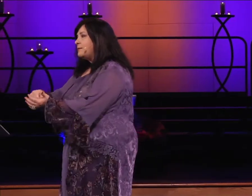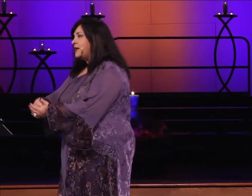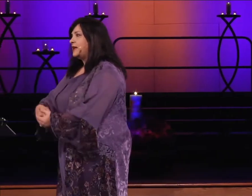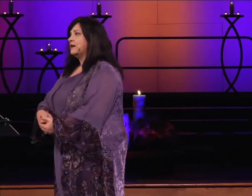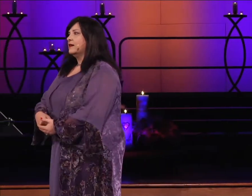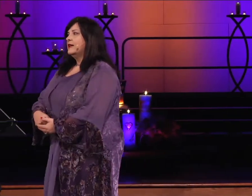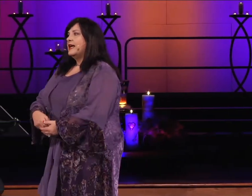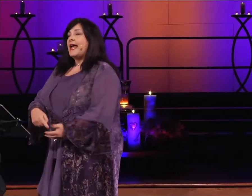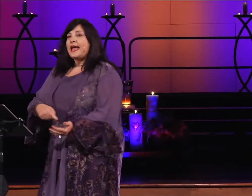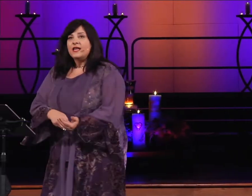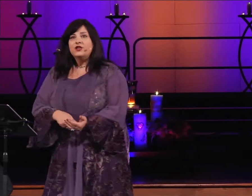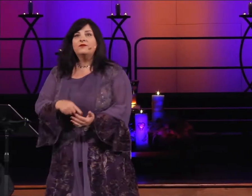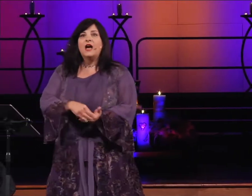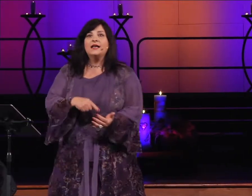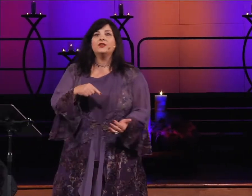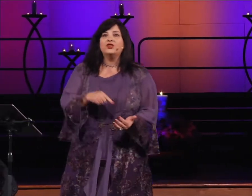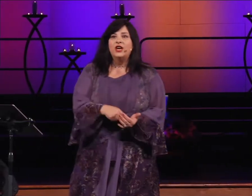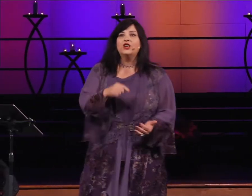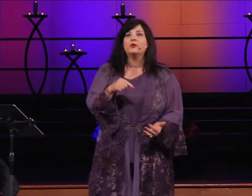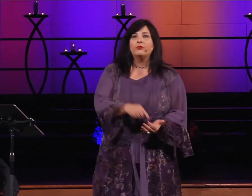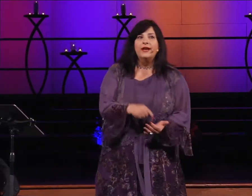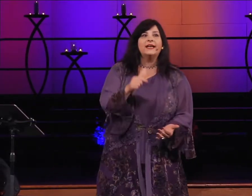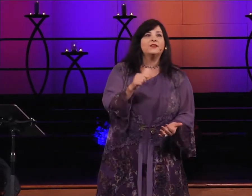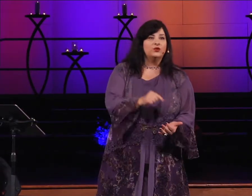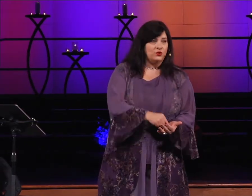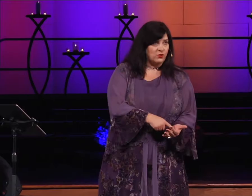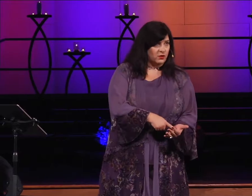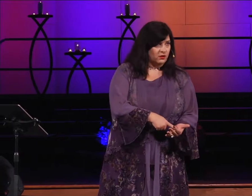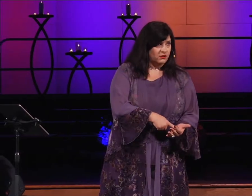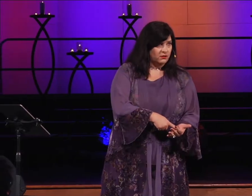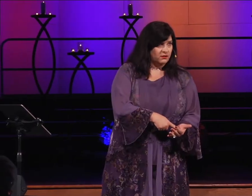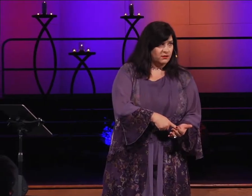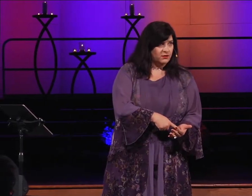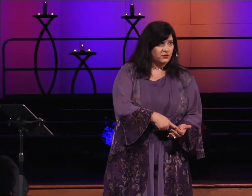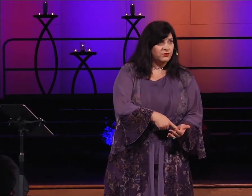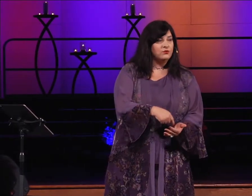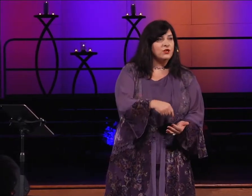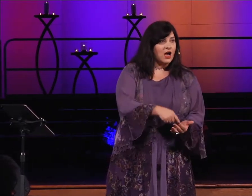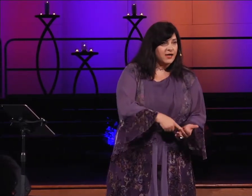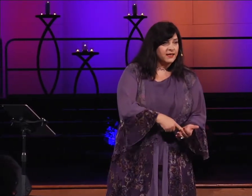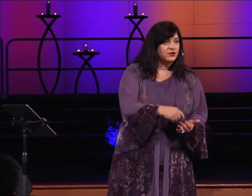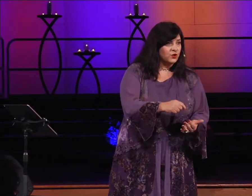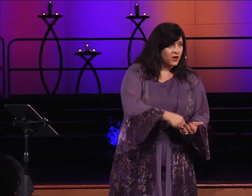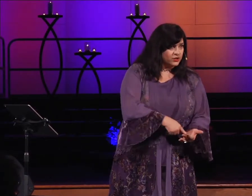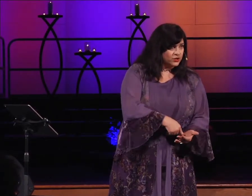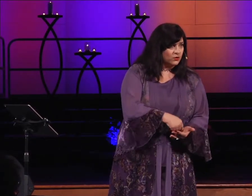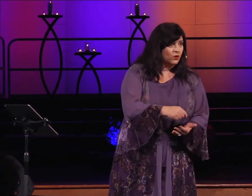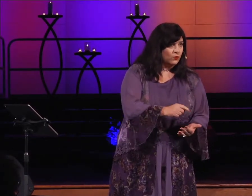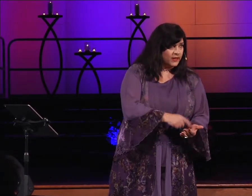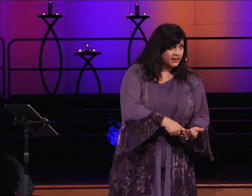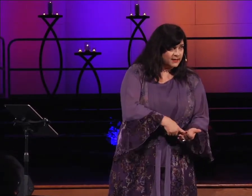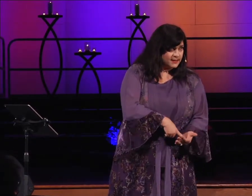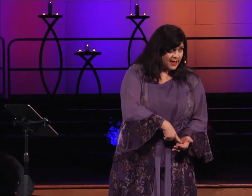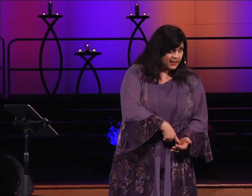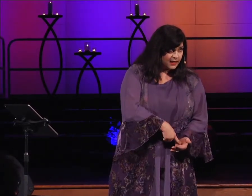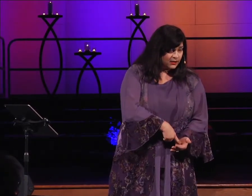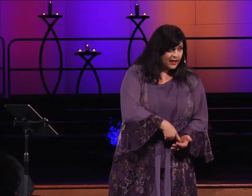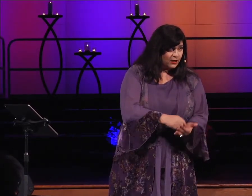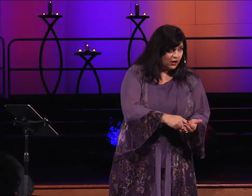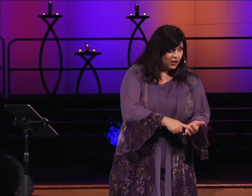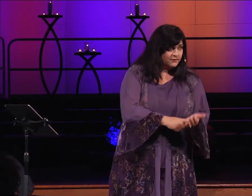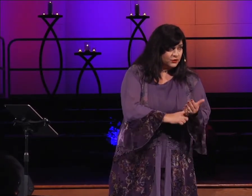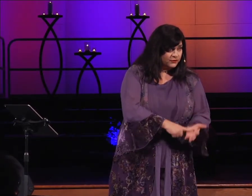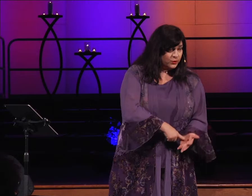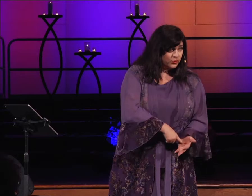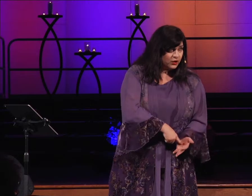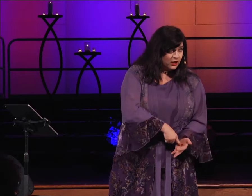you've got to be here. And you've got to check your brain at the door. You do not get to question what we say here